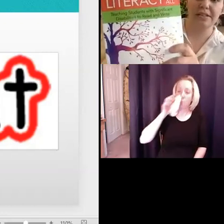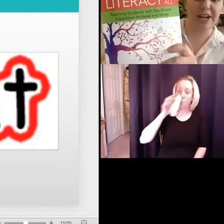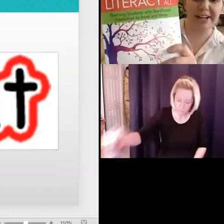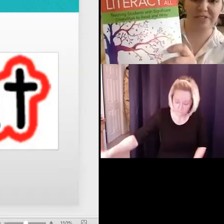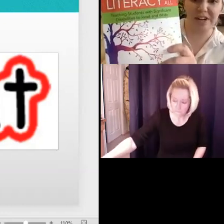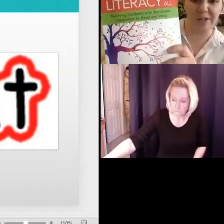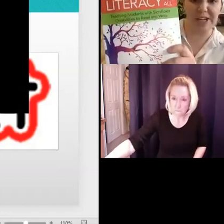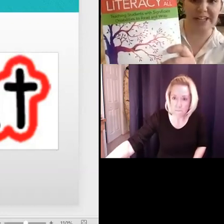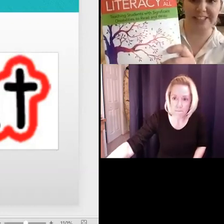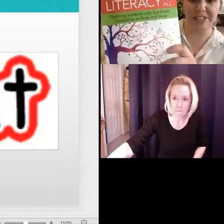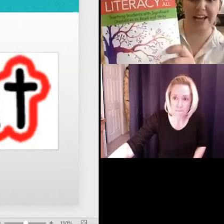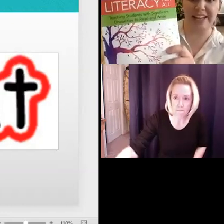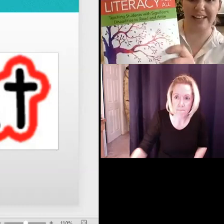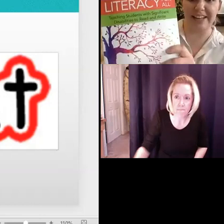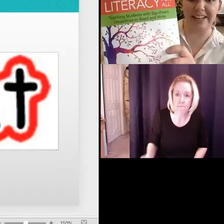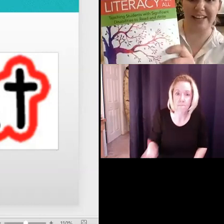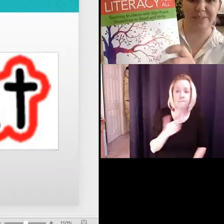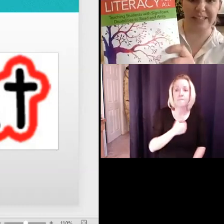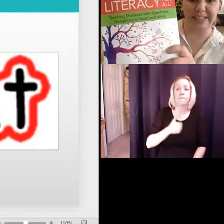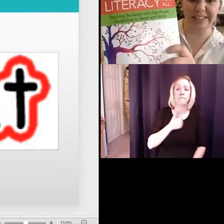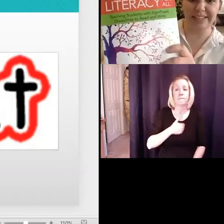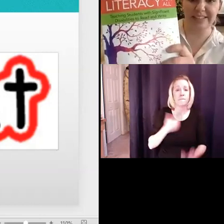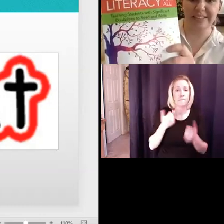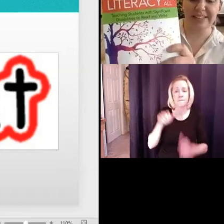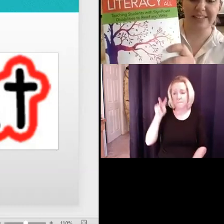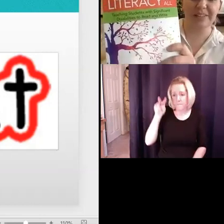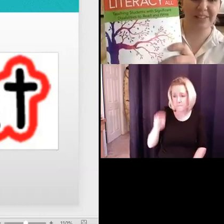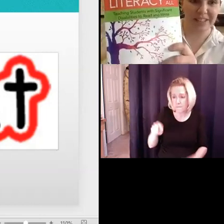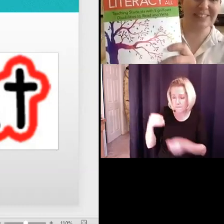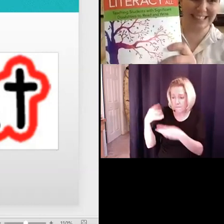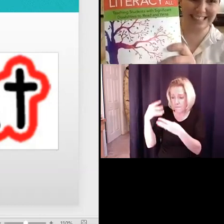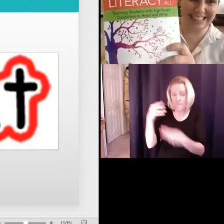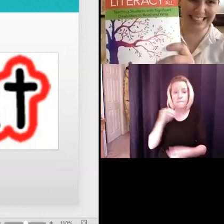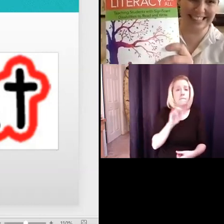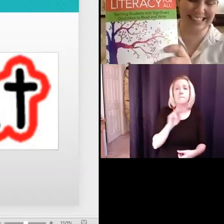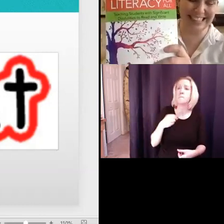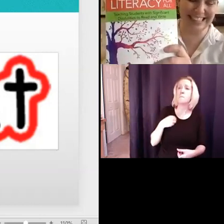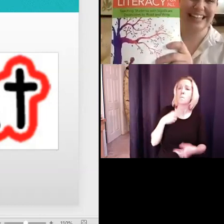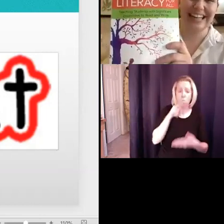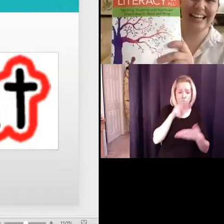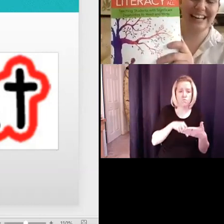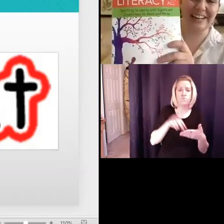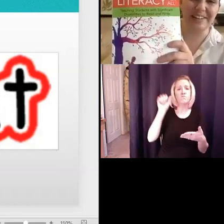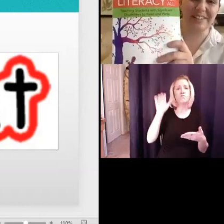Sorry, I'm trying to follow along in the chat and answer as we. That's what I'm here for.